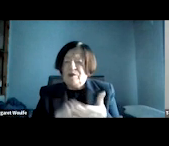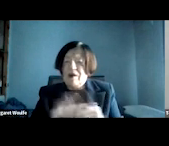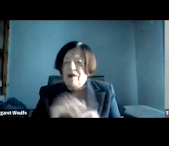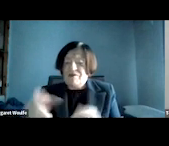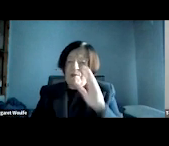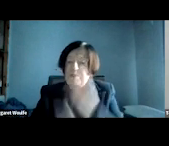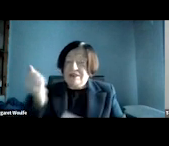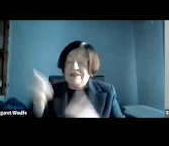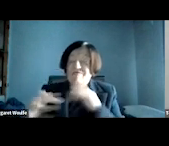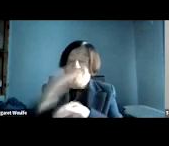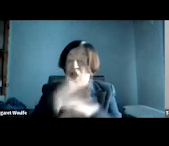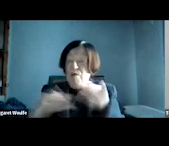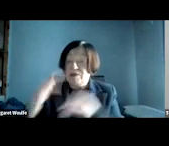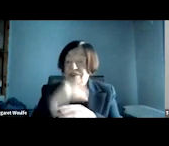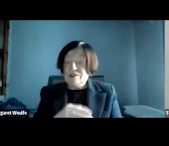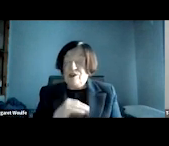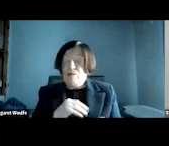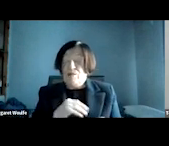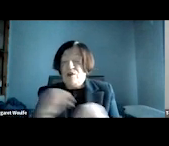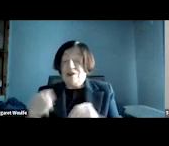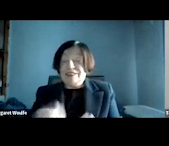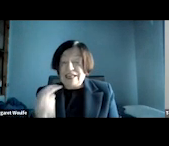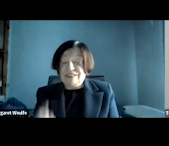environment. And I'll move on to the next slide.